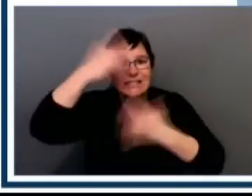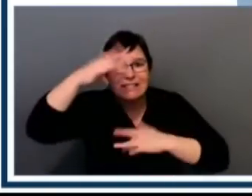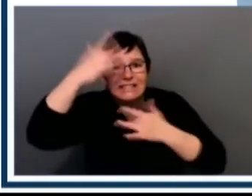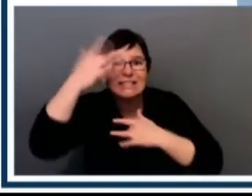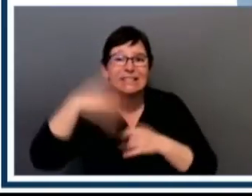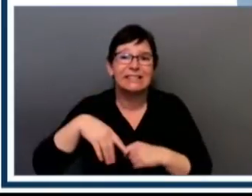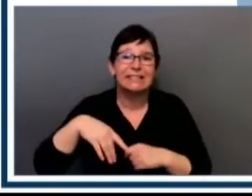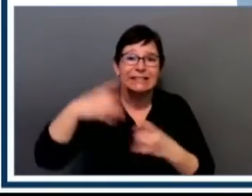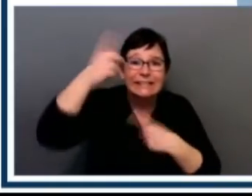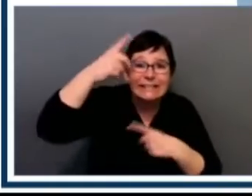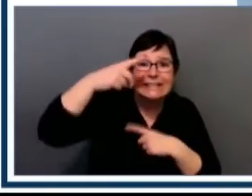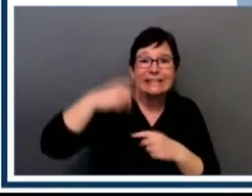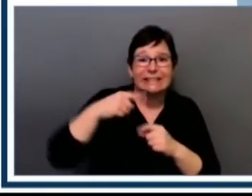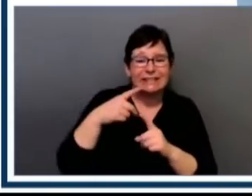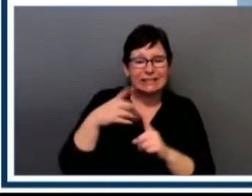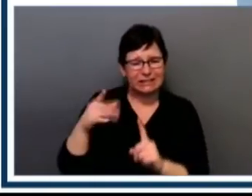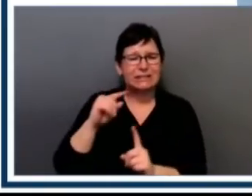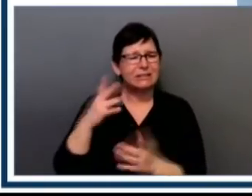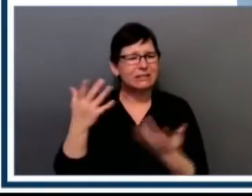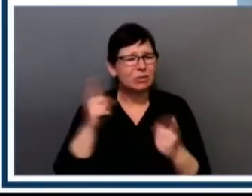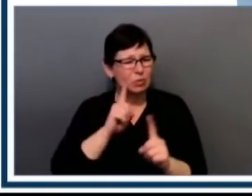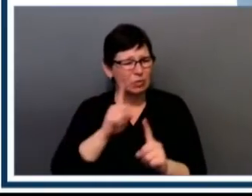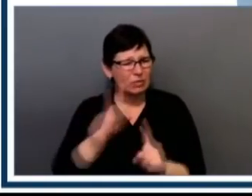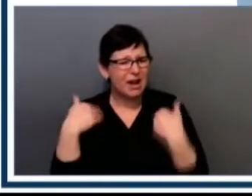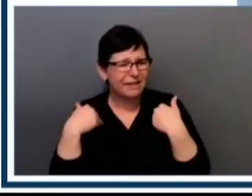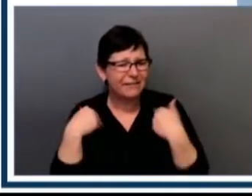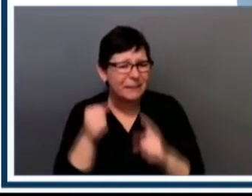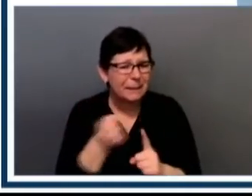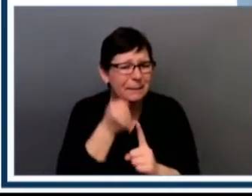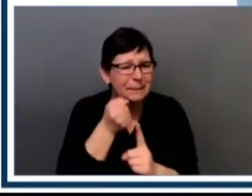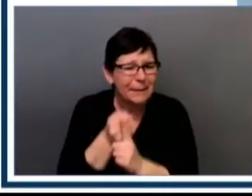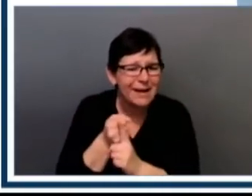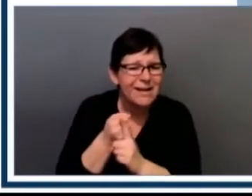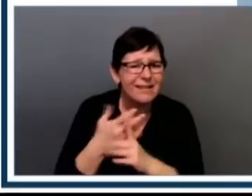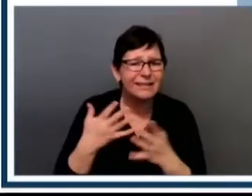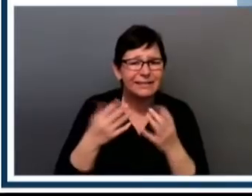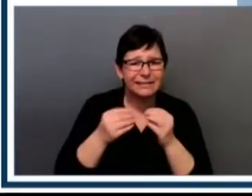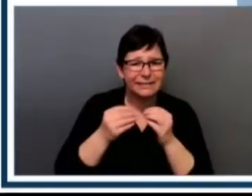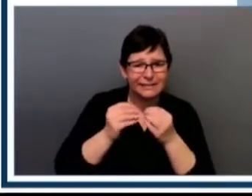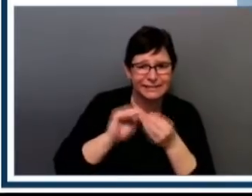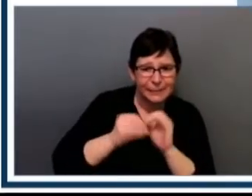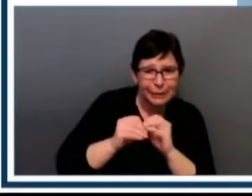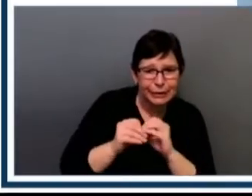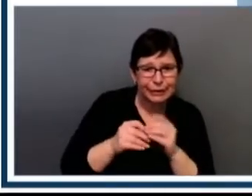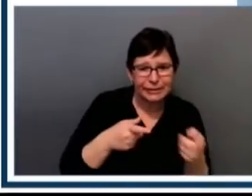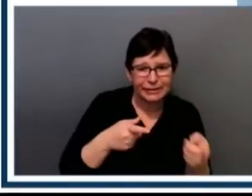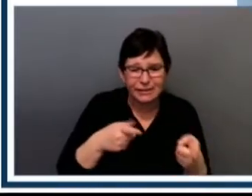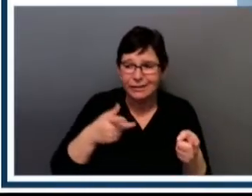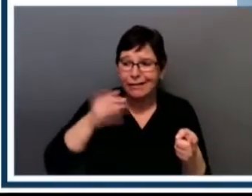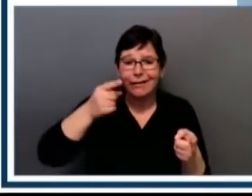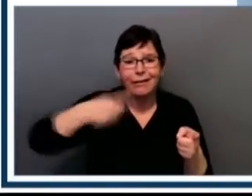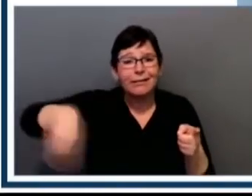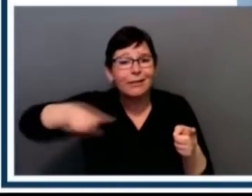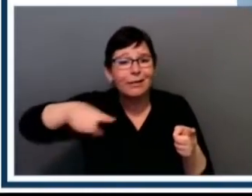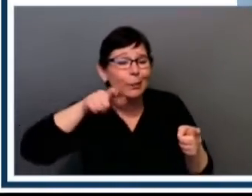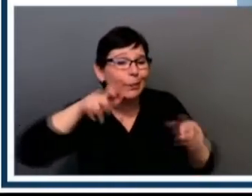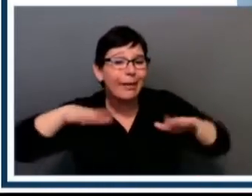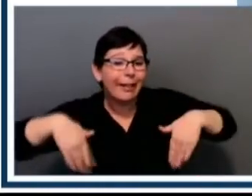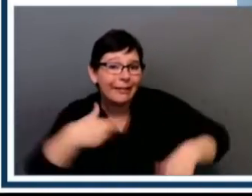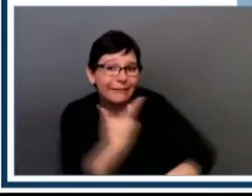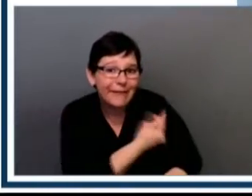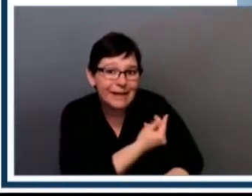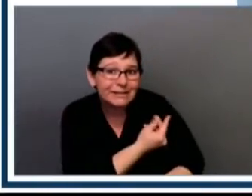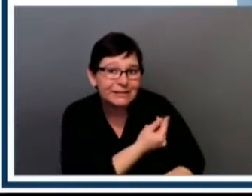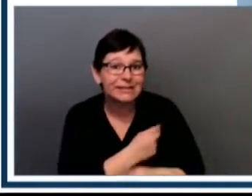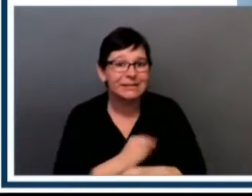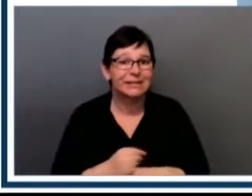opportunity, I'll take it, that it's still, there are that 6.7% who can get vaccinated who aren't. It's still not too late. There's still time to